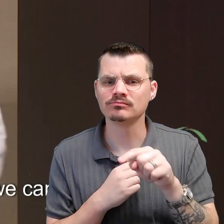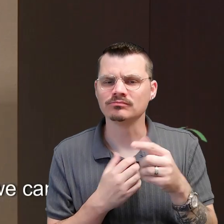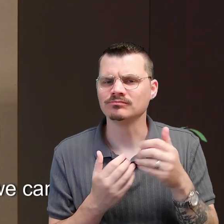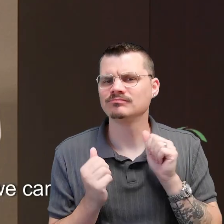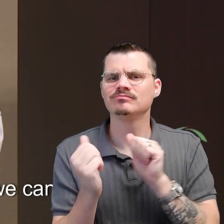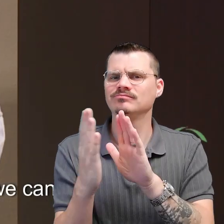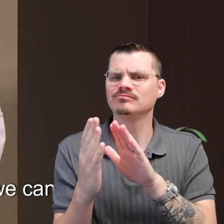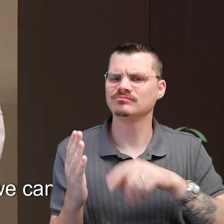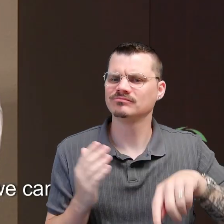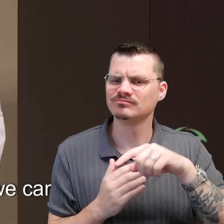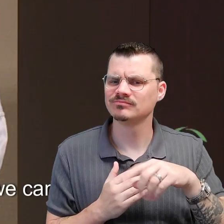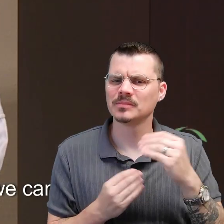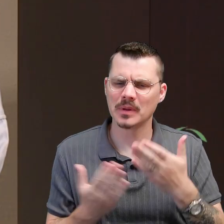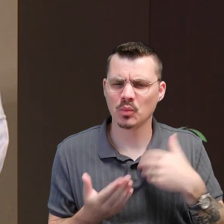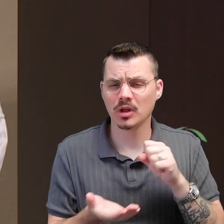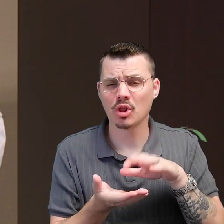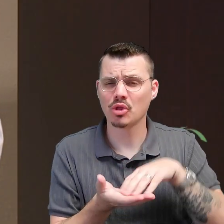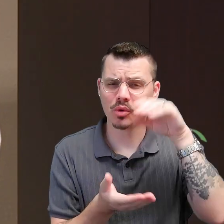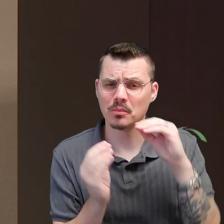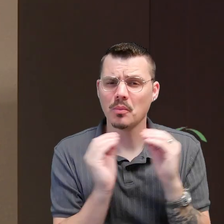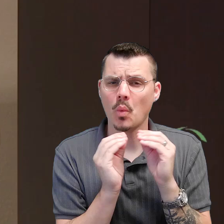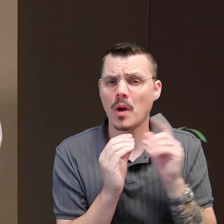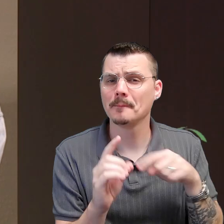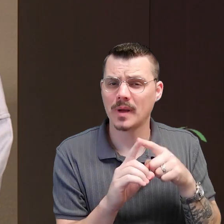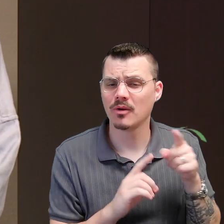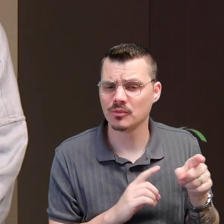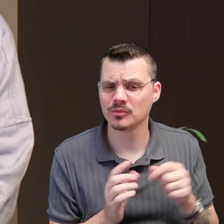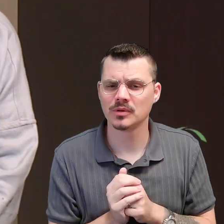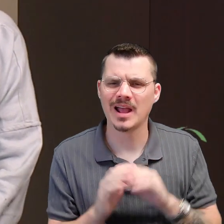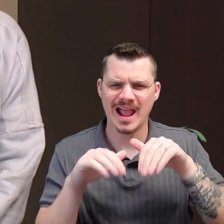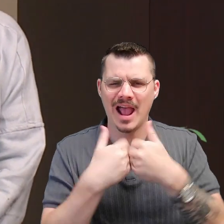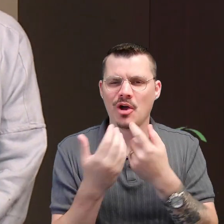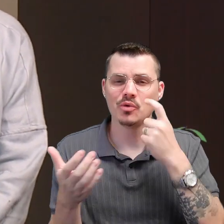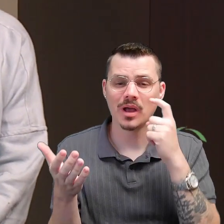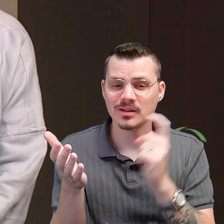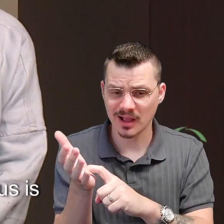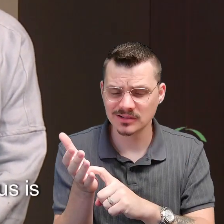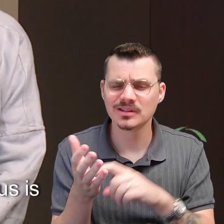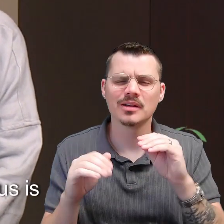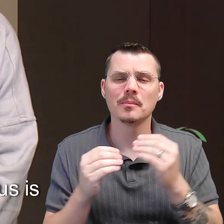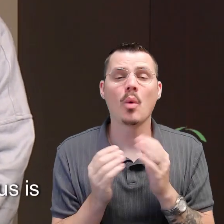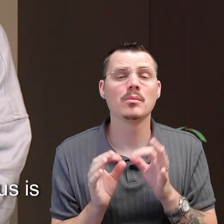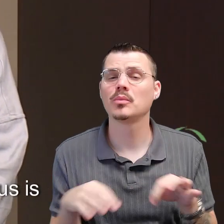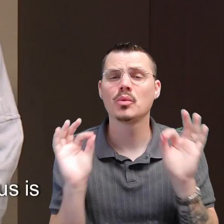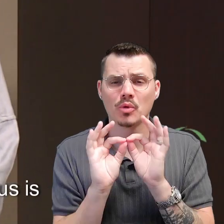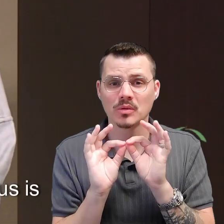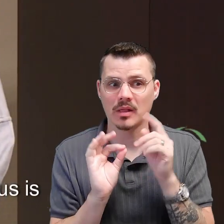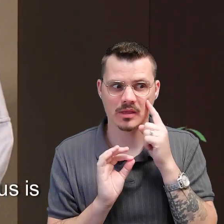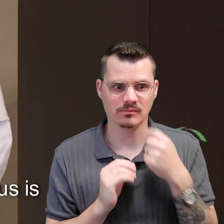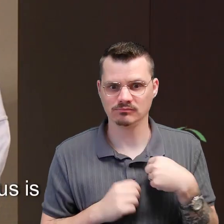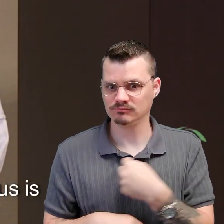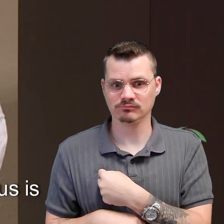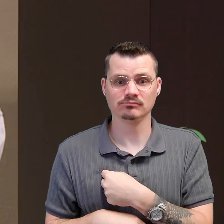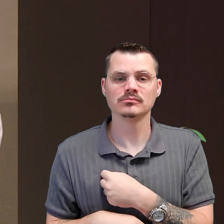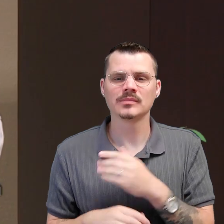deal with these conditions, and maybe we can learn a little more about them, how they're recognized, and more importantly, I think to all of